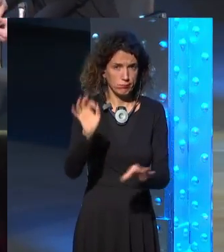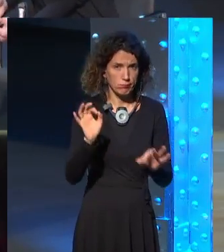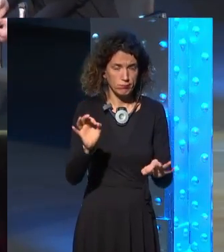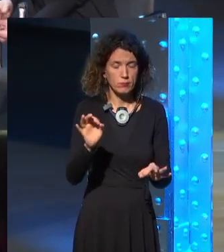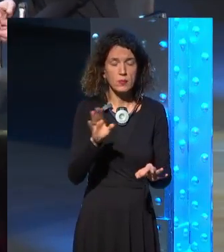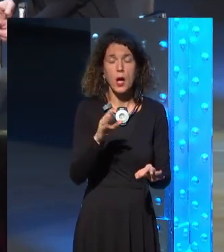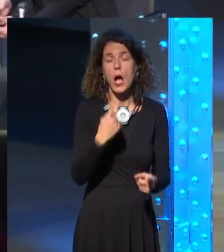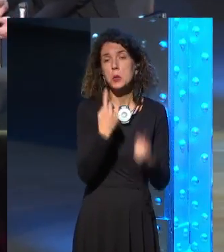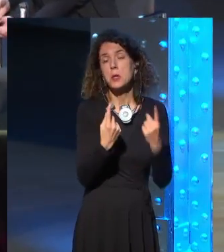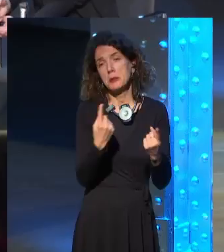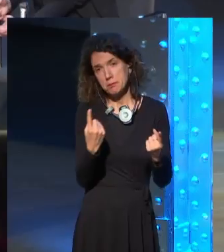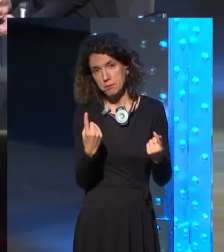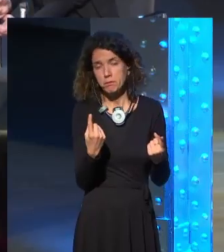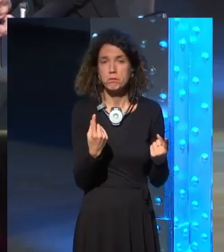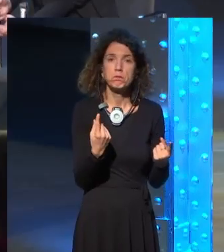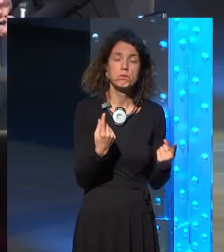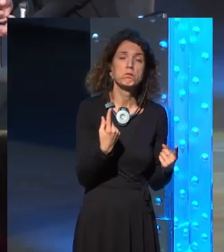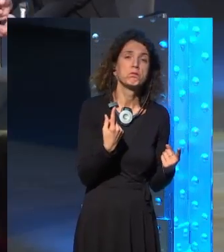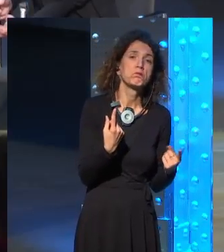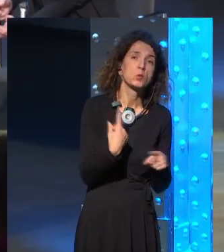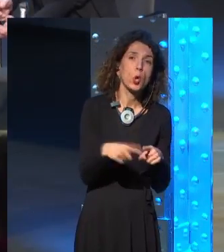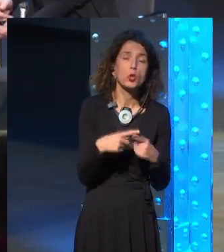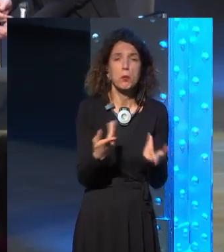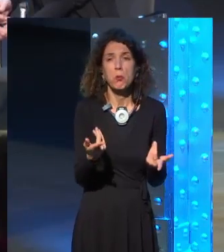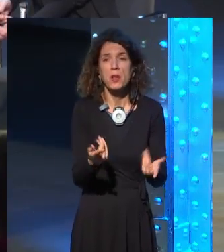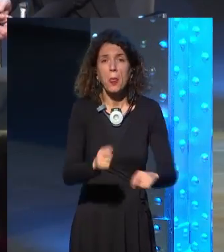things is probably not going to improve how we feel about our lives.